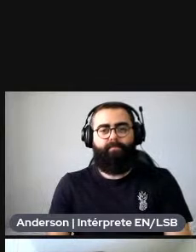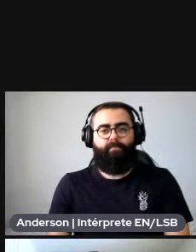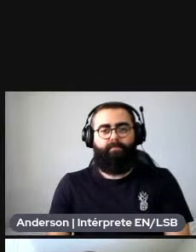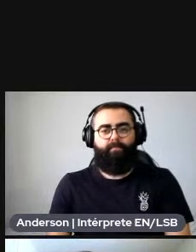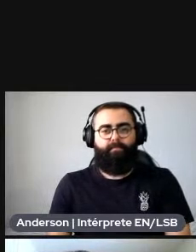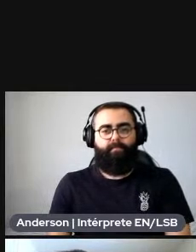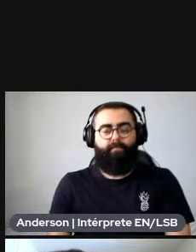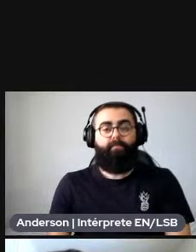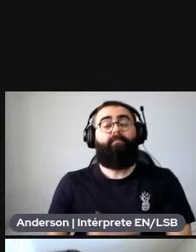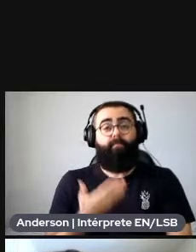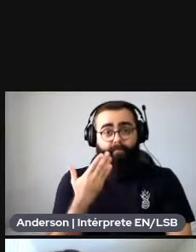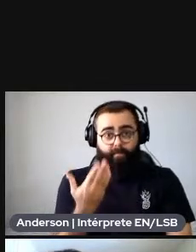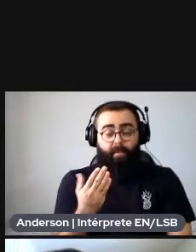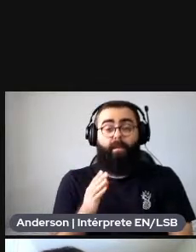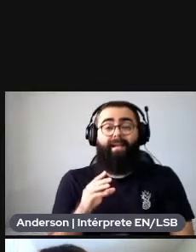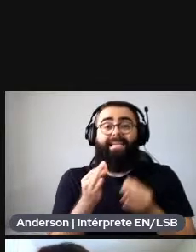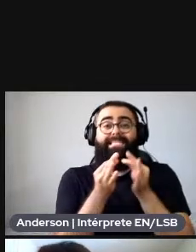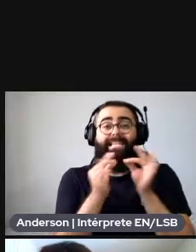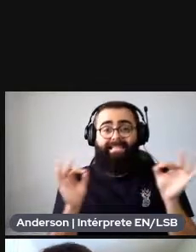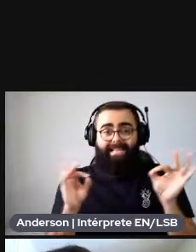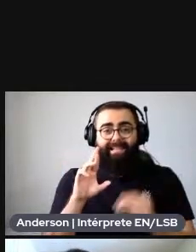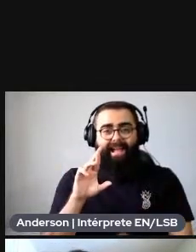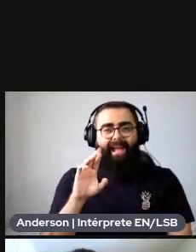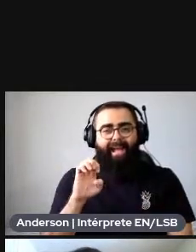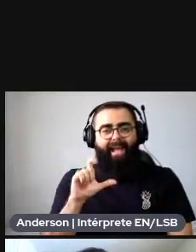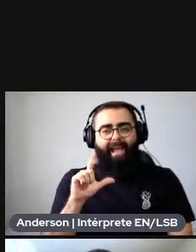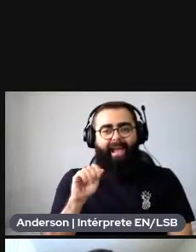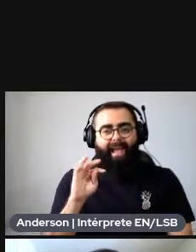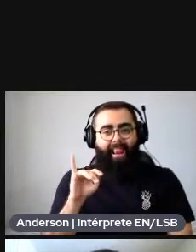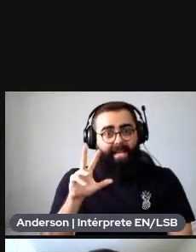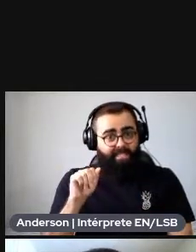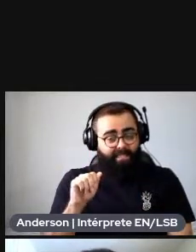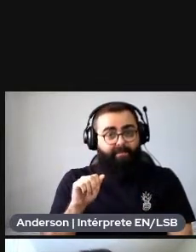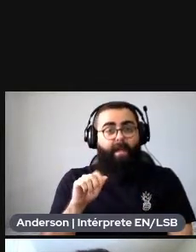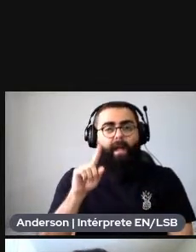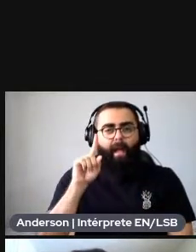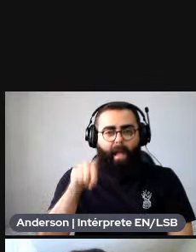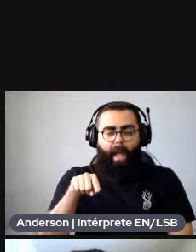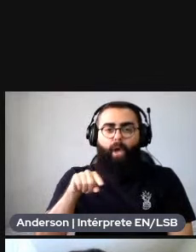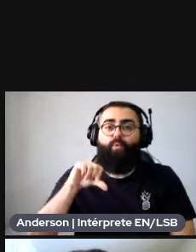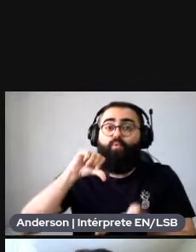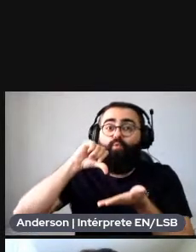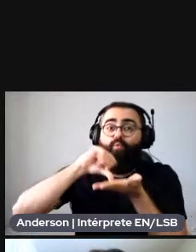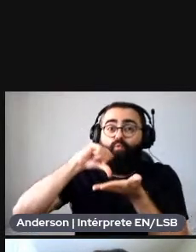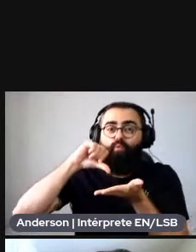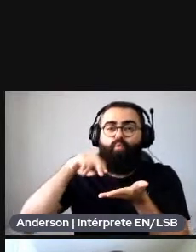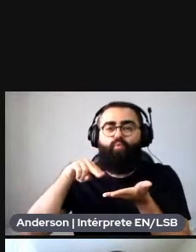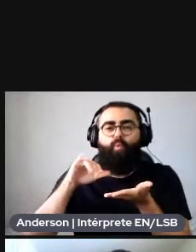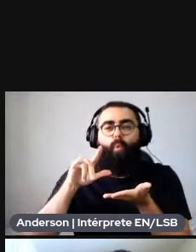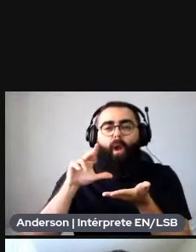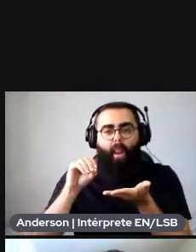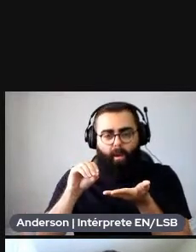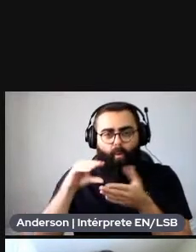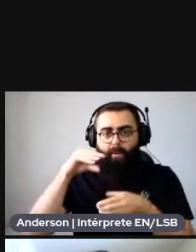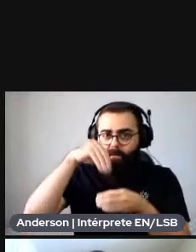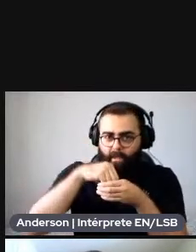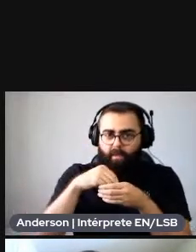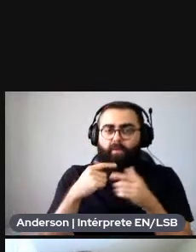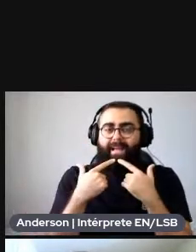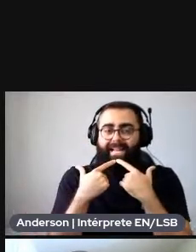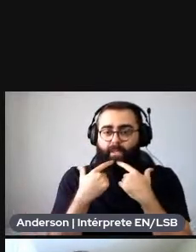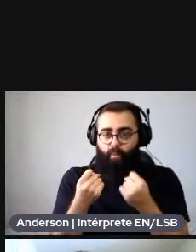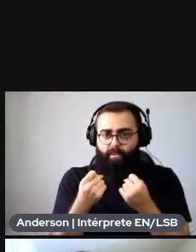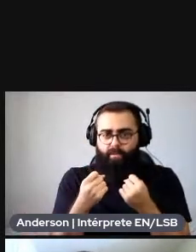Headless relatives are configurational heads of linguistic entities. Right? You remember the head,